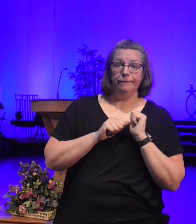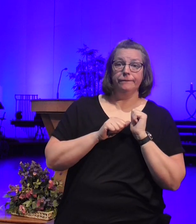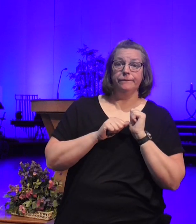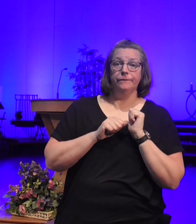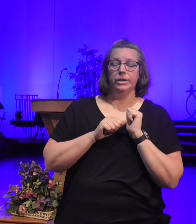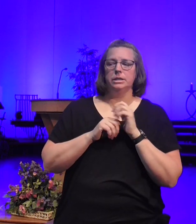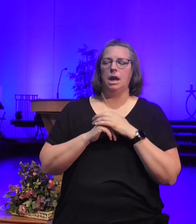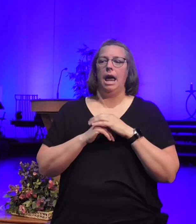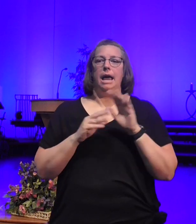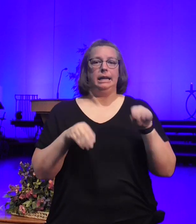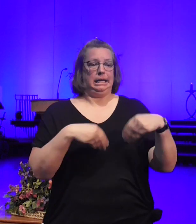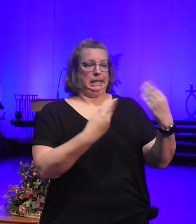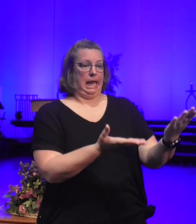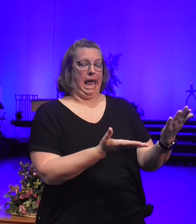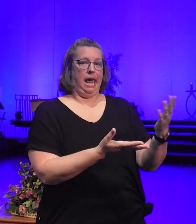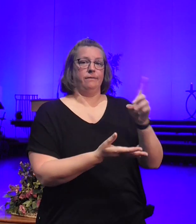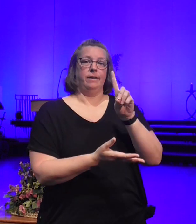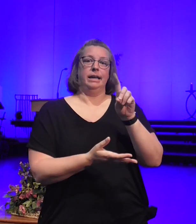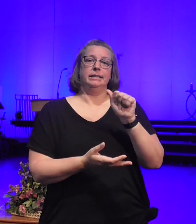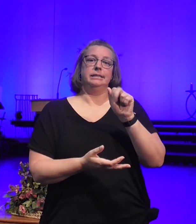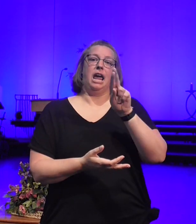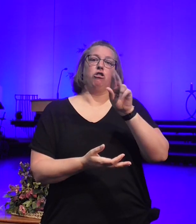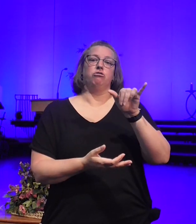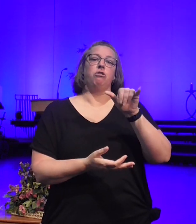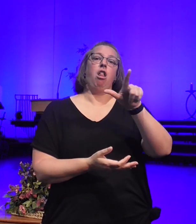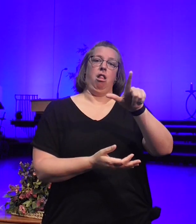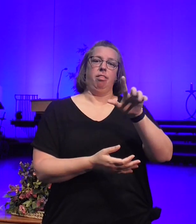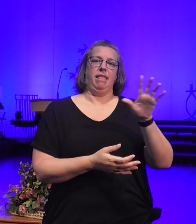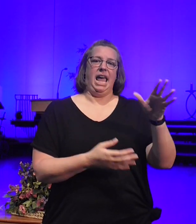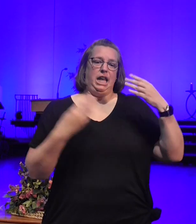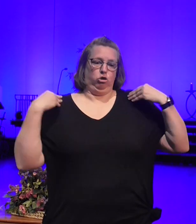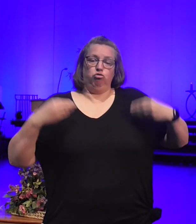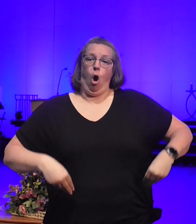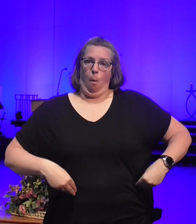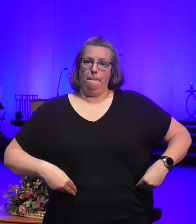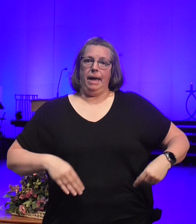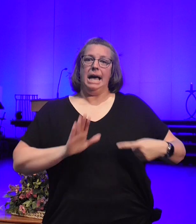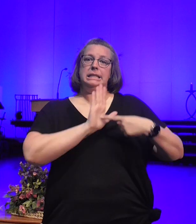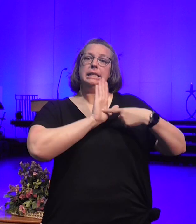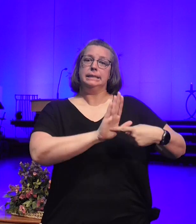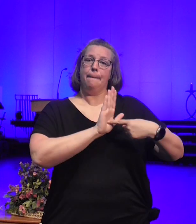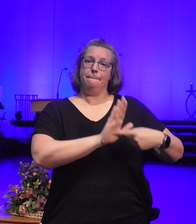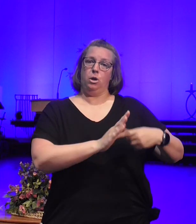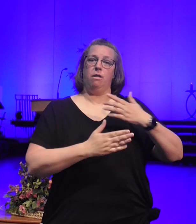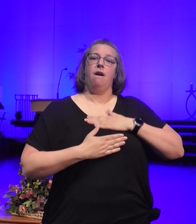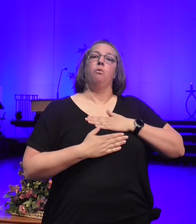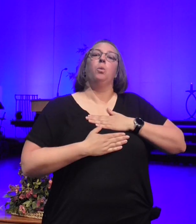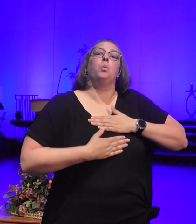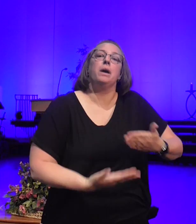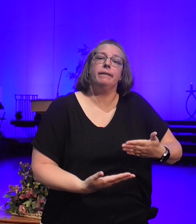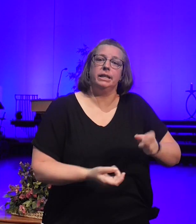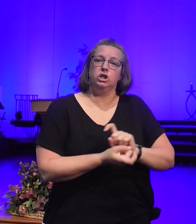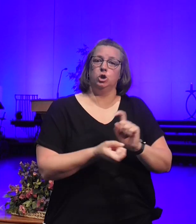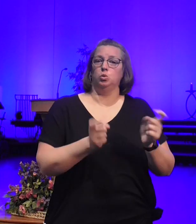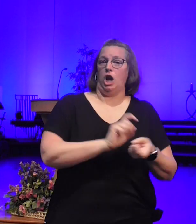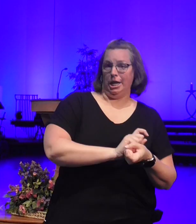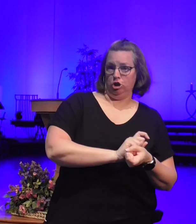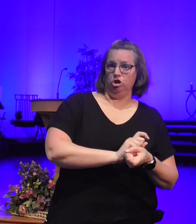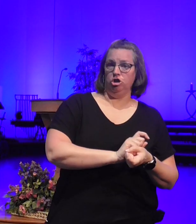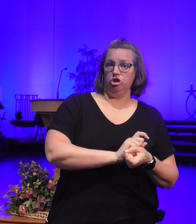and he gave Daryl his robe as a symbol of his willingness to change and to be a different